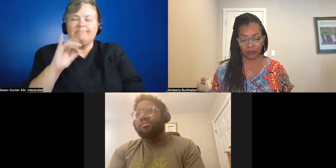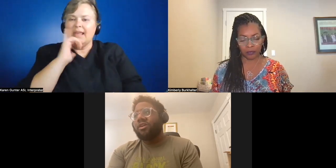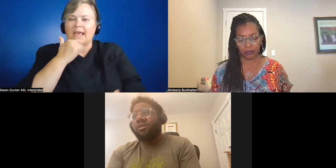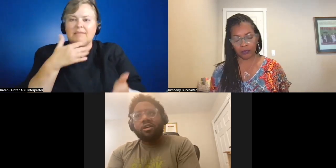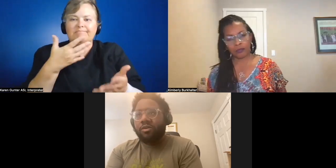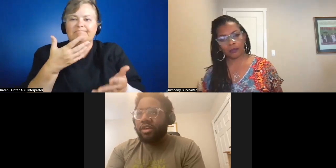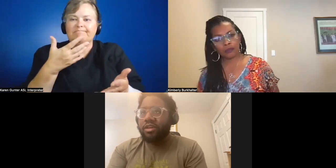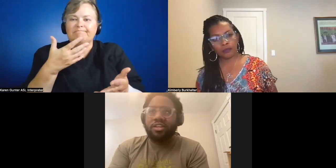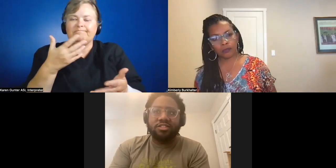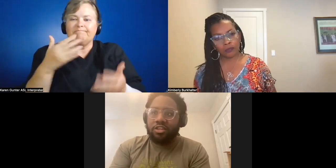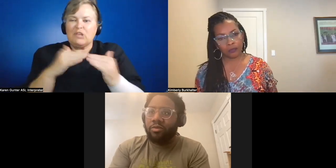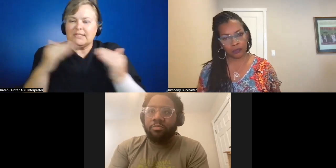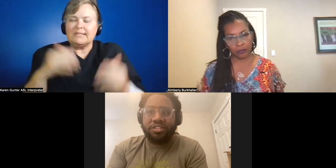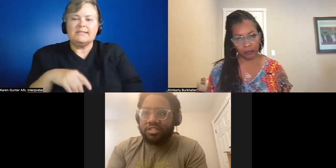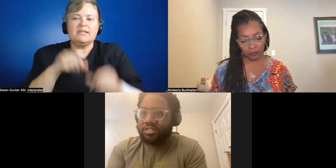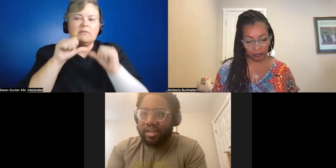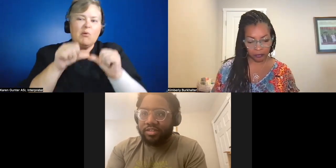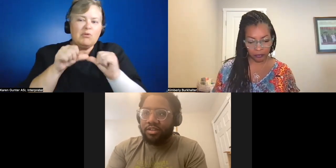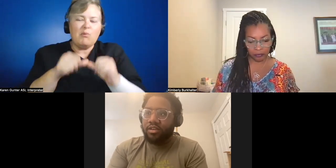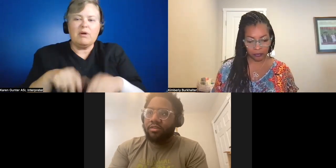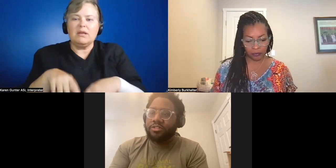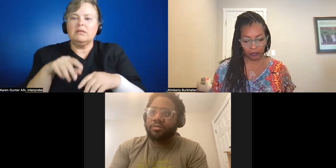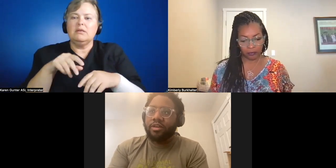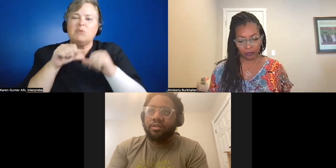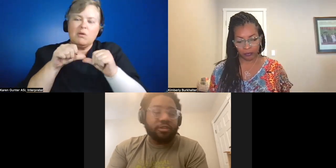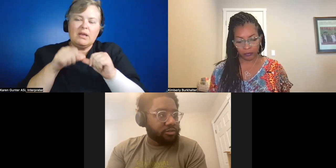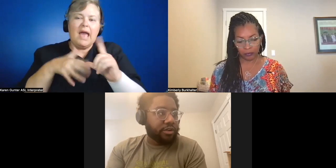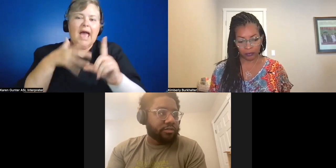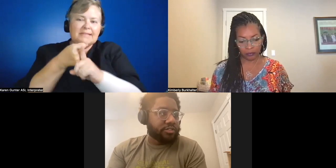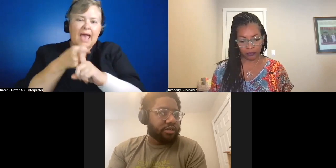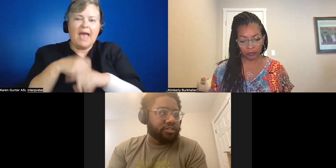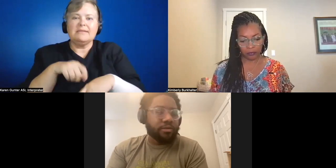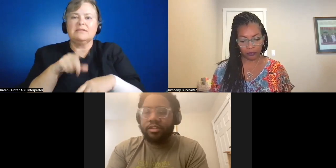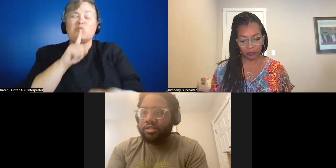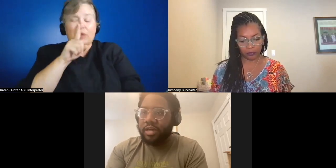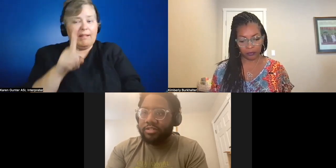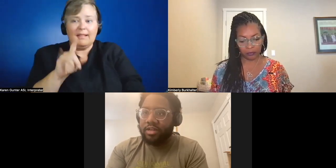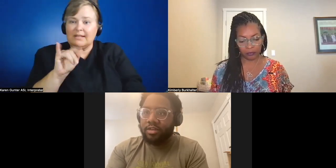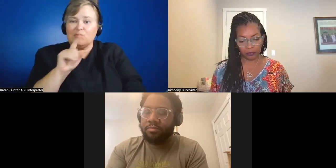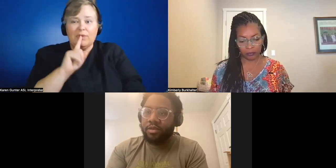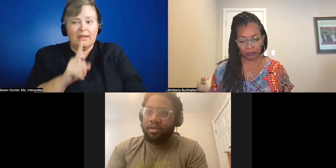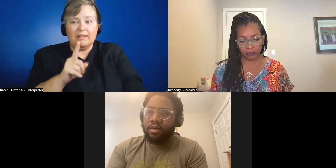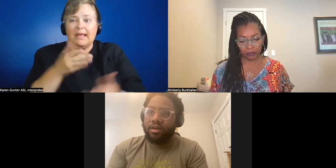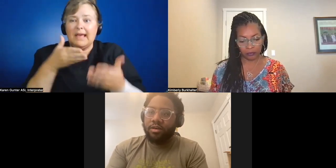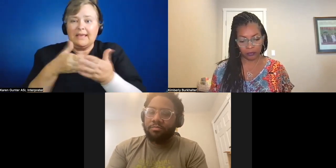the ongoing and continuing and persistent attacks of Israel, state of Israel against